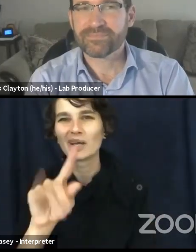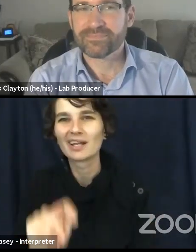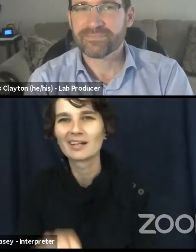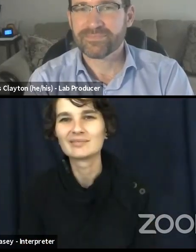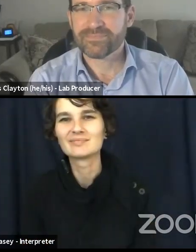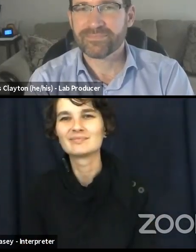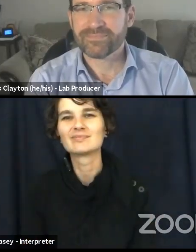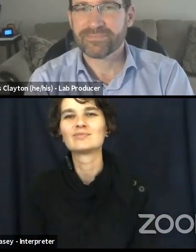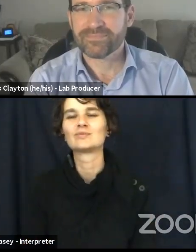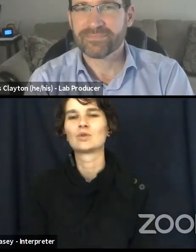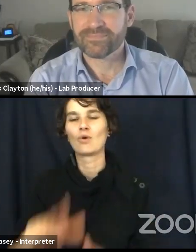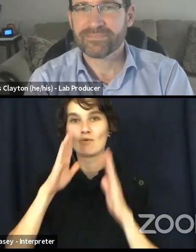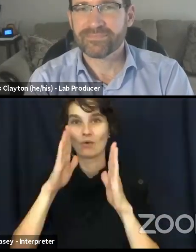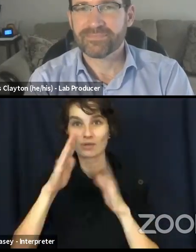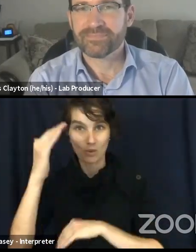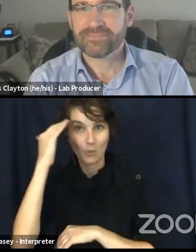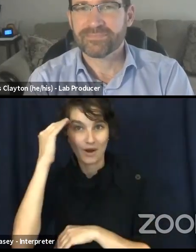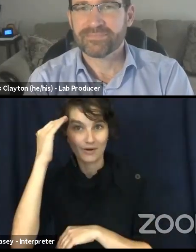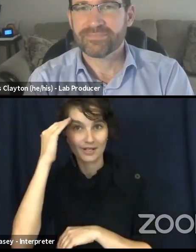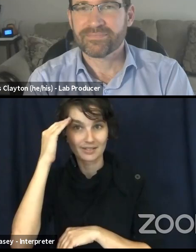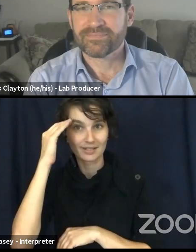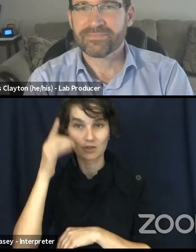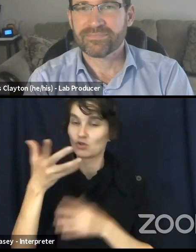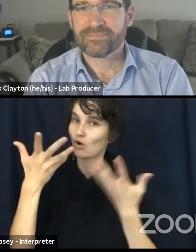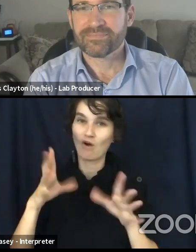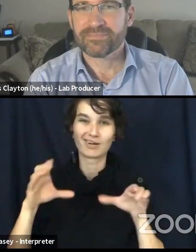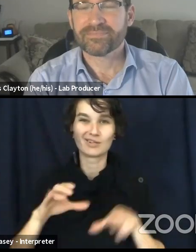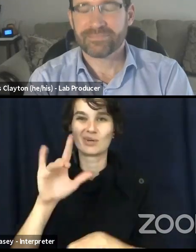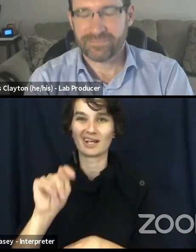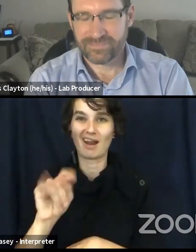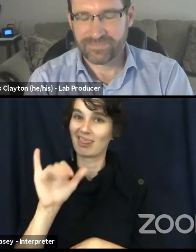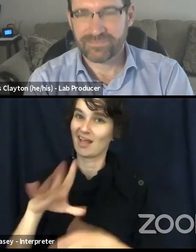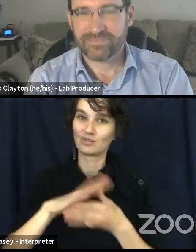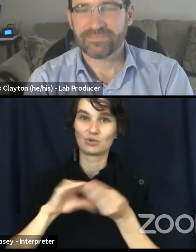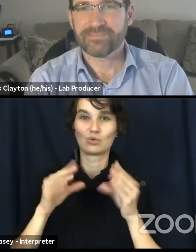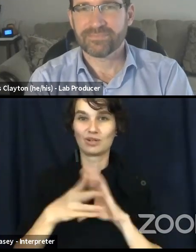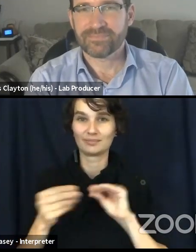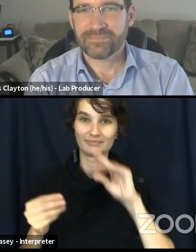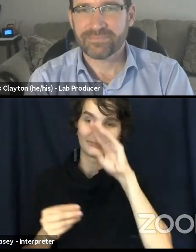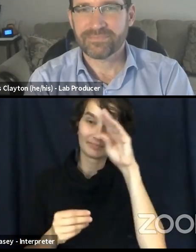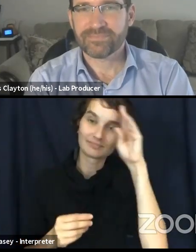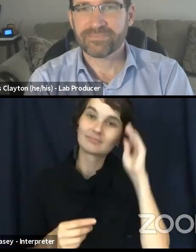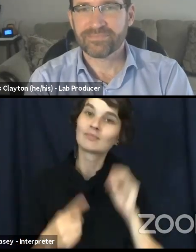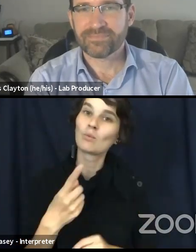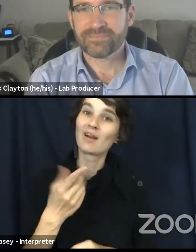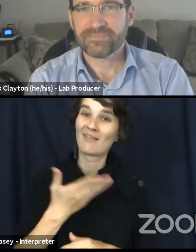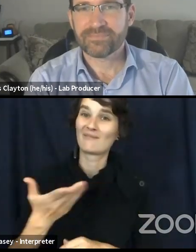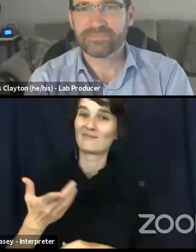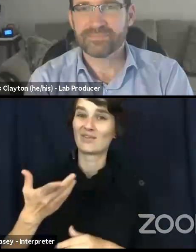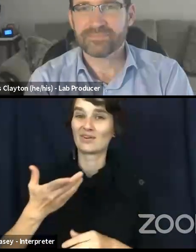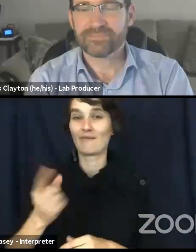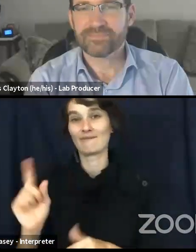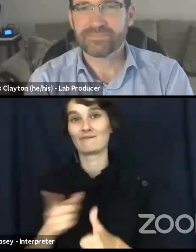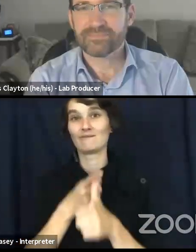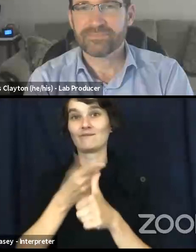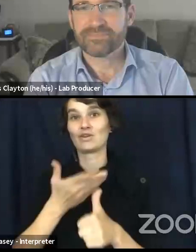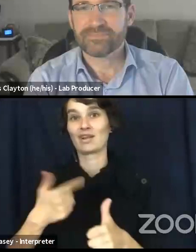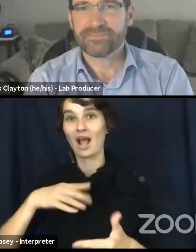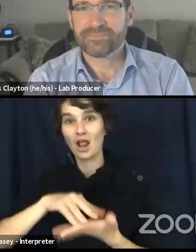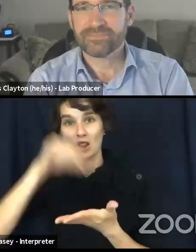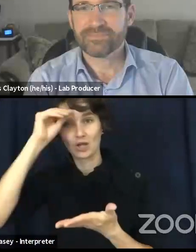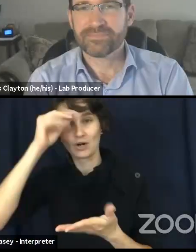focus on the awareness of the fact that you're already doing it, and that's the story. And then like one of the first things I learned about was in high school being an